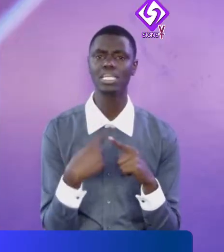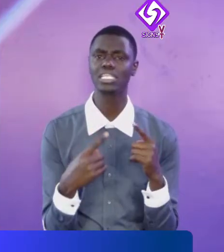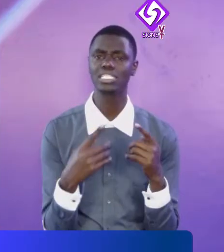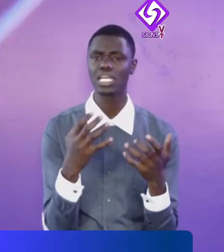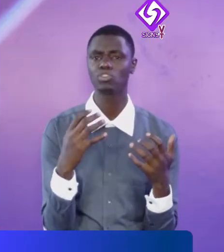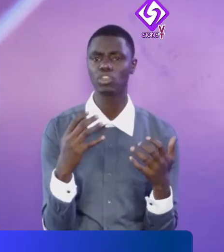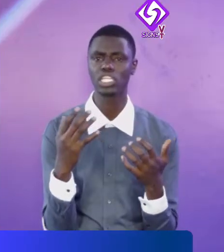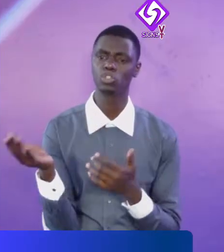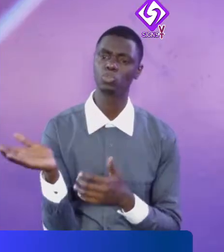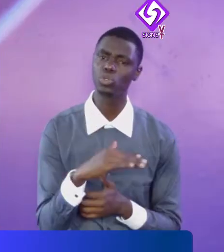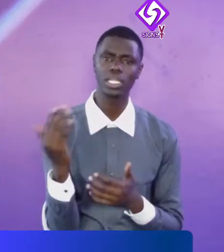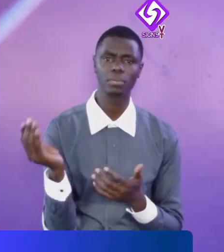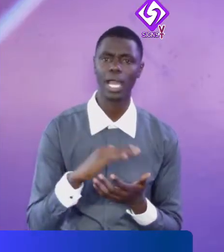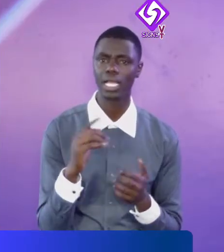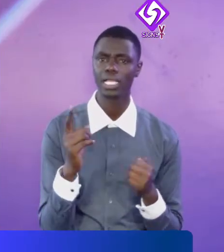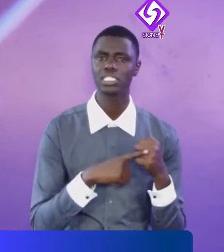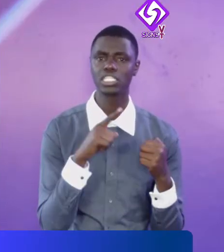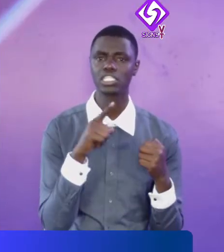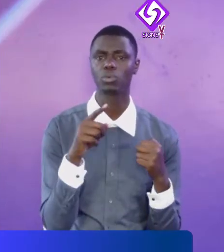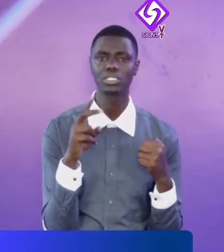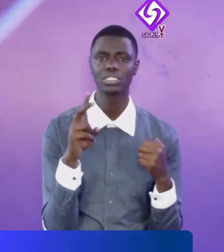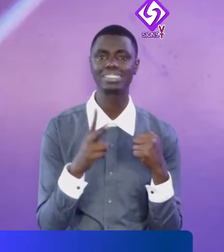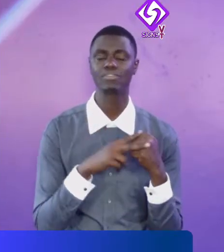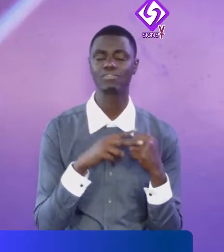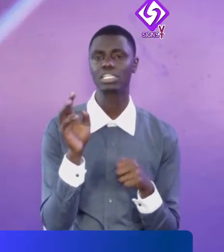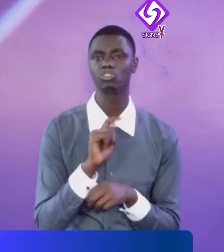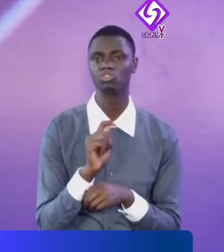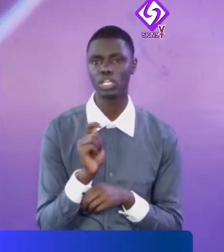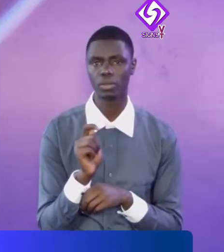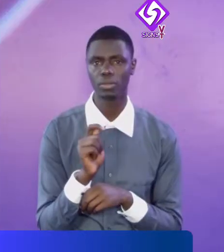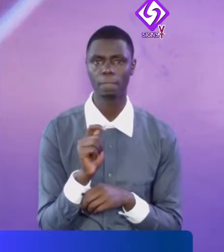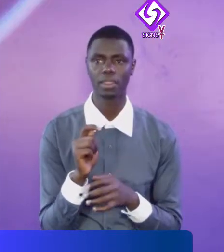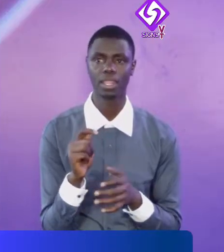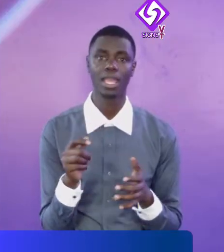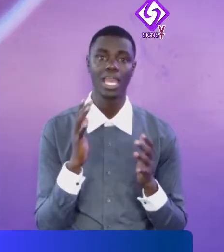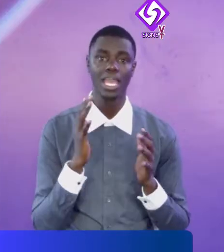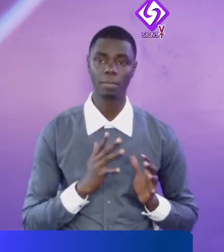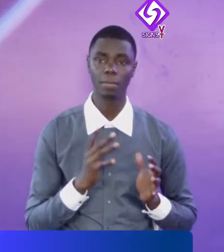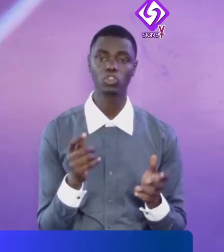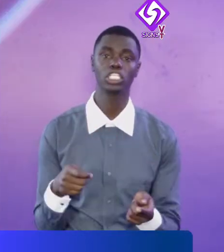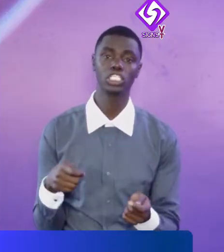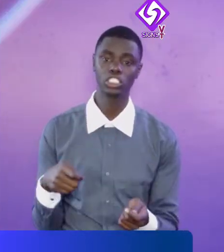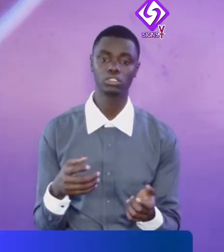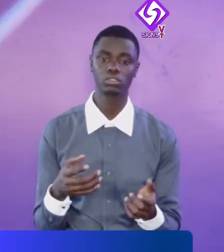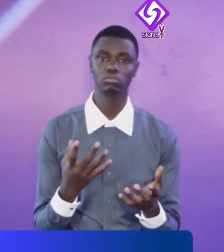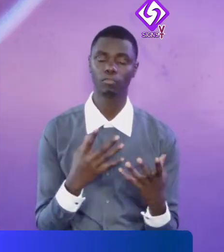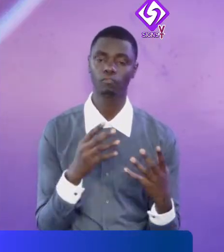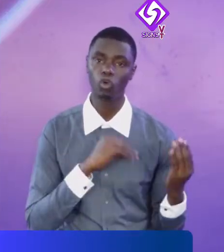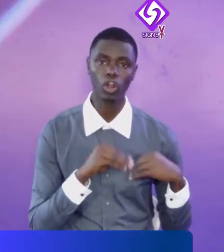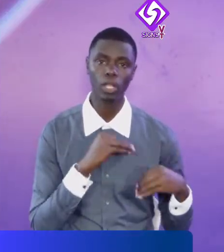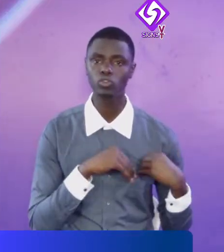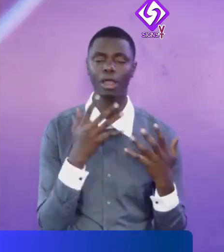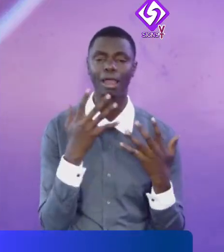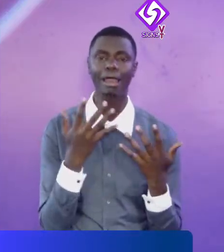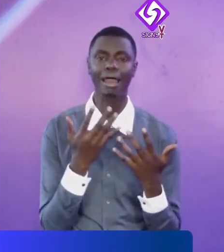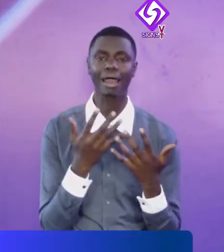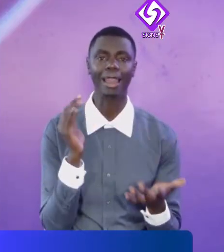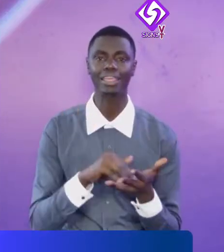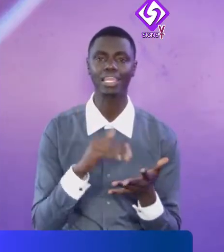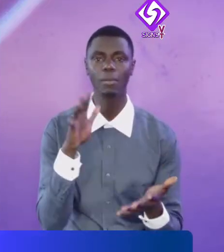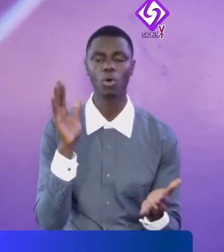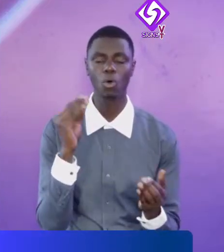recover 6.7 trillion? And someone is gobbling again more money. It cannot work. So it should